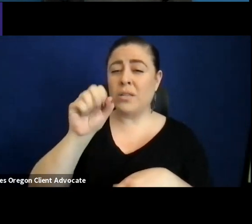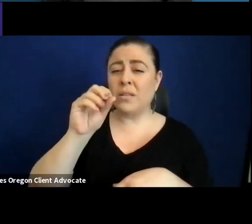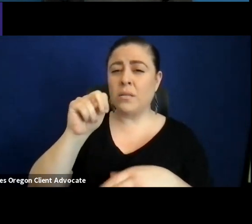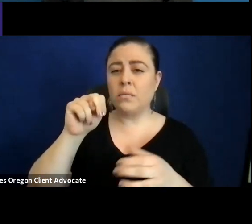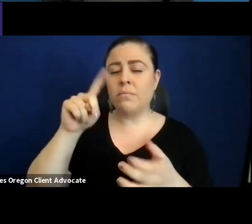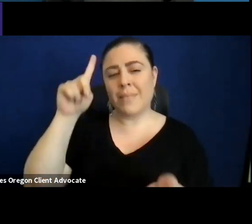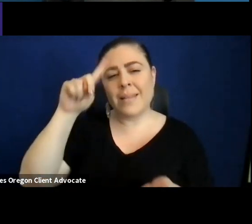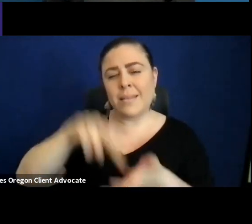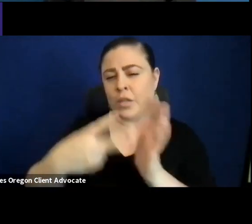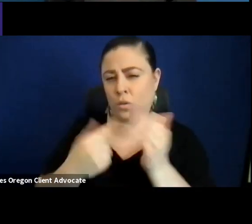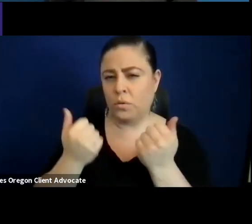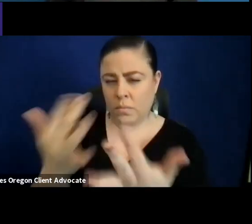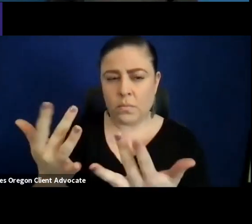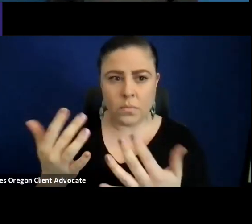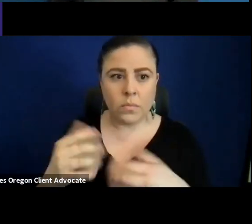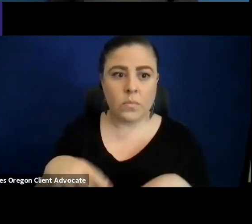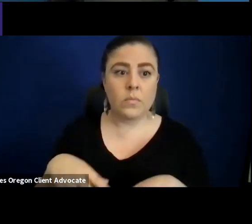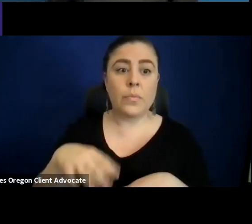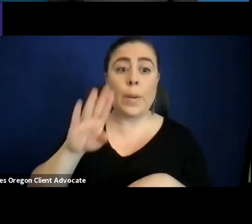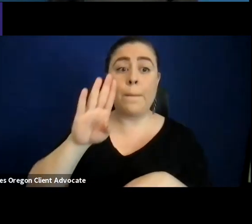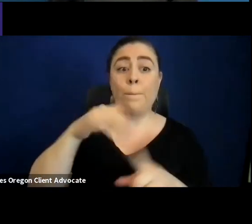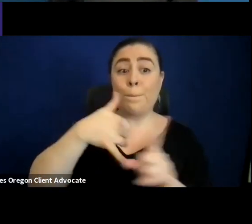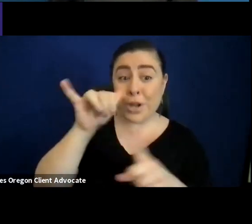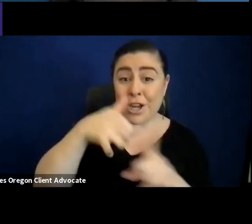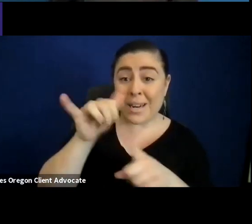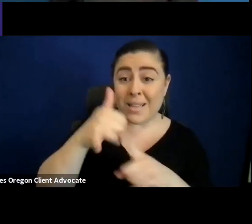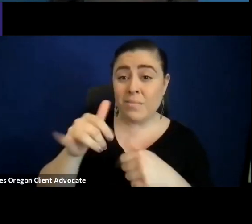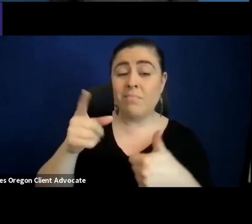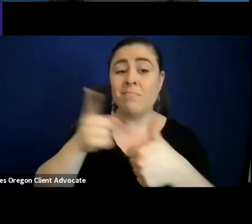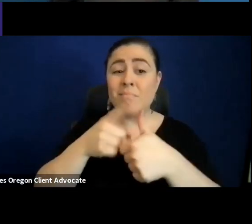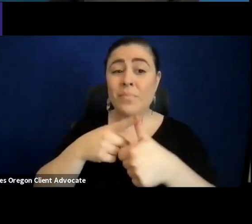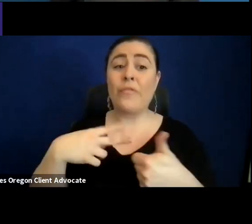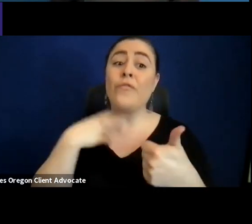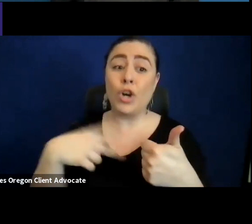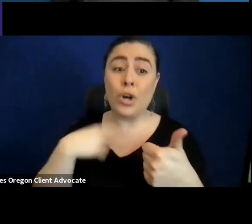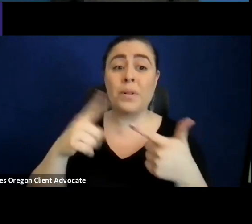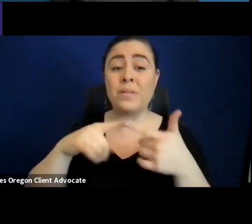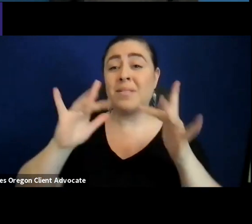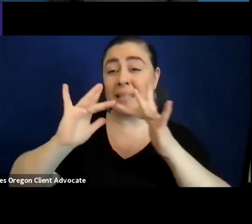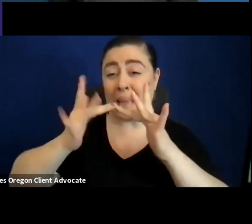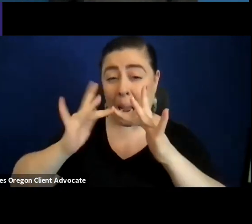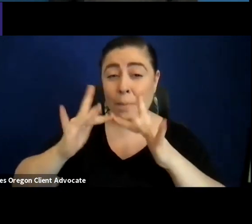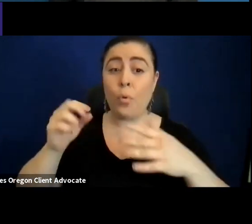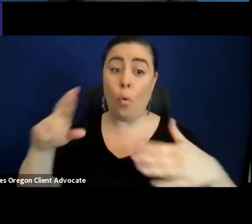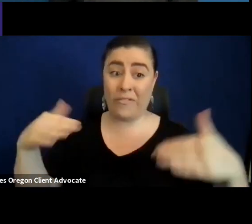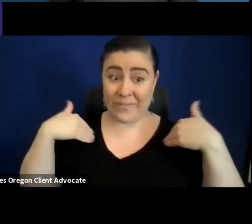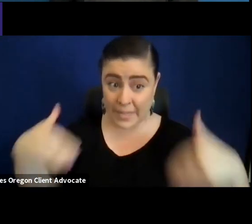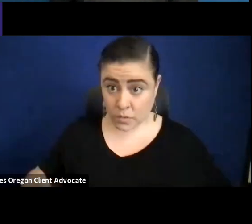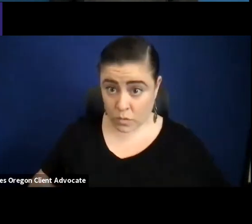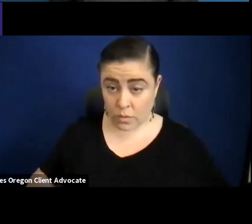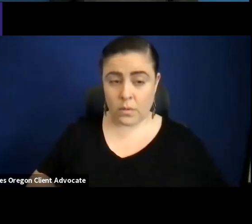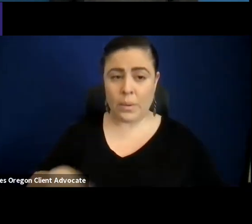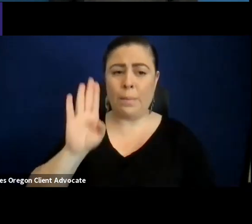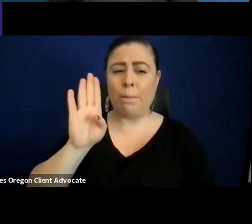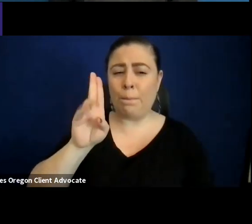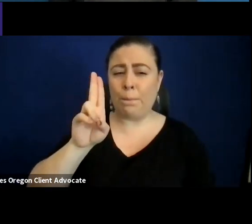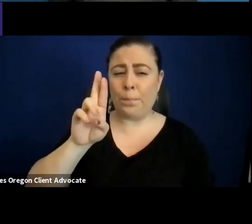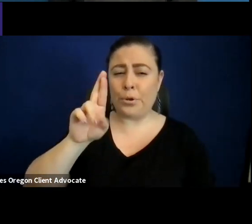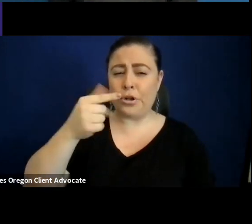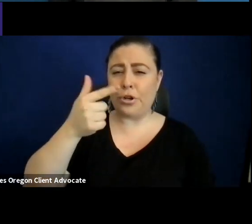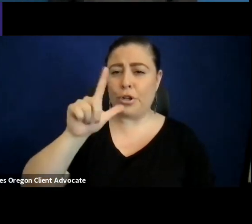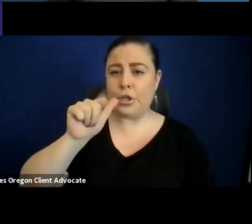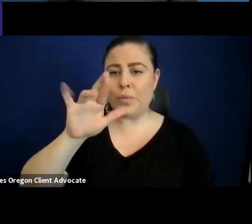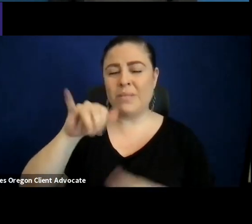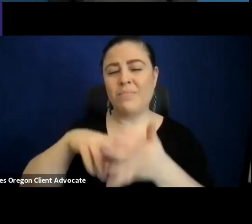sexual assault, arson, intentional arson, bullying, verbal, cyber, or